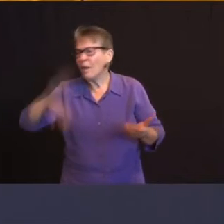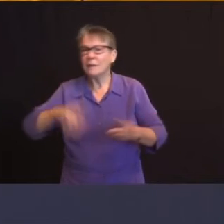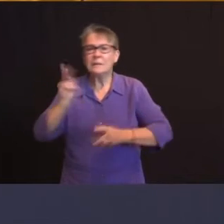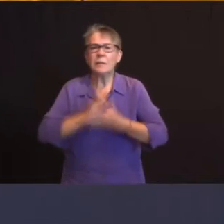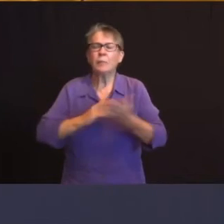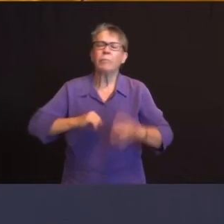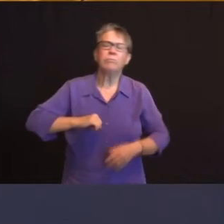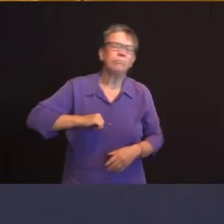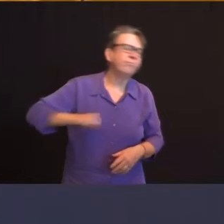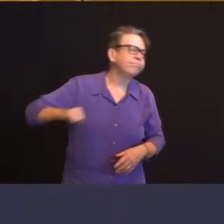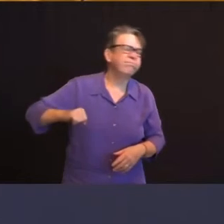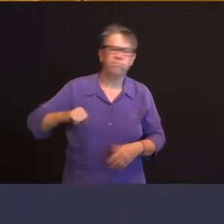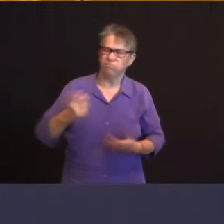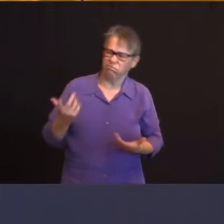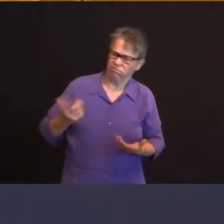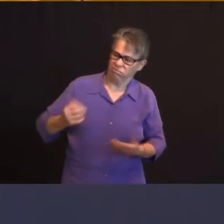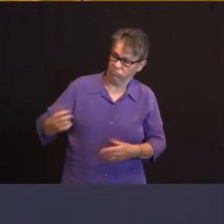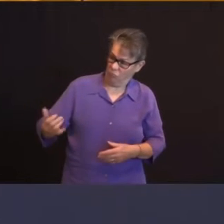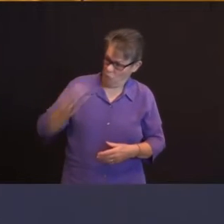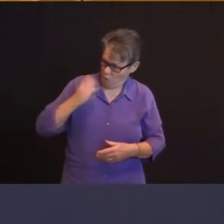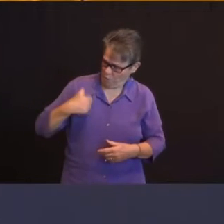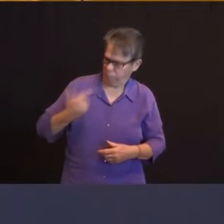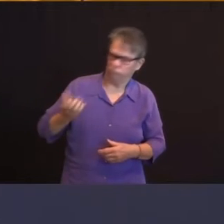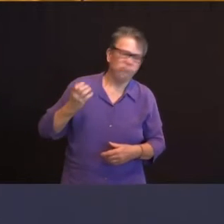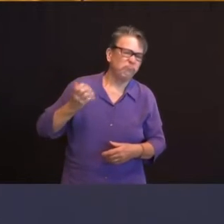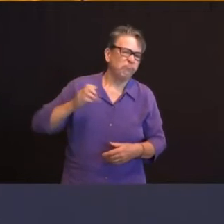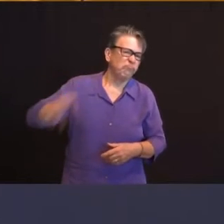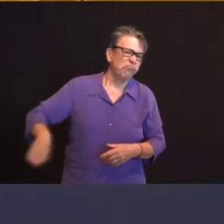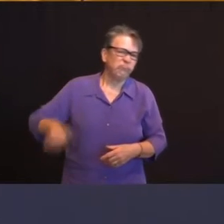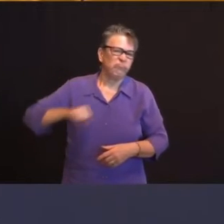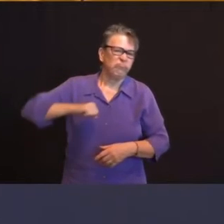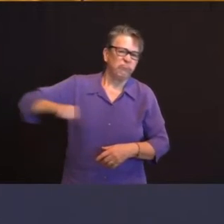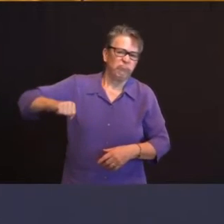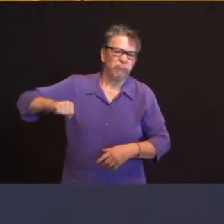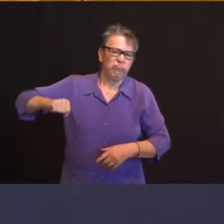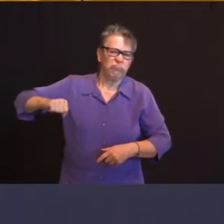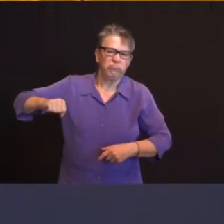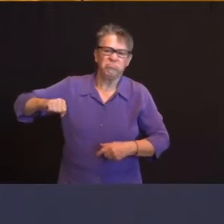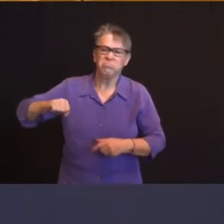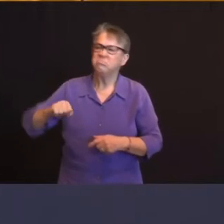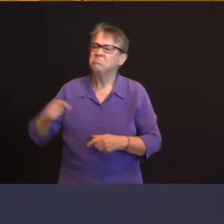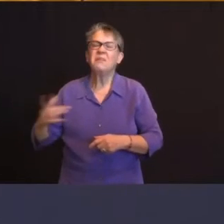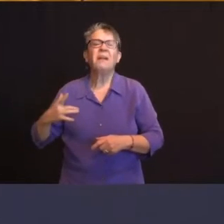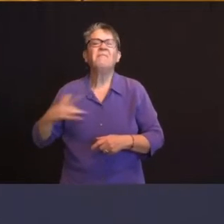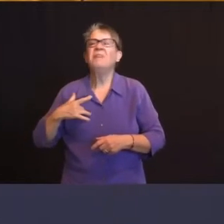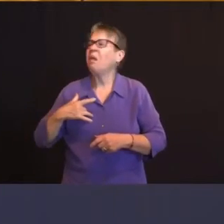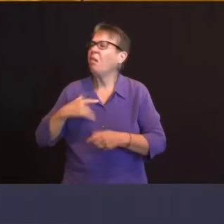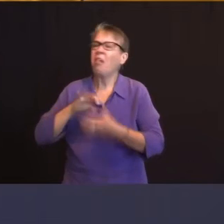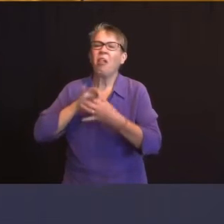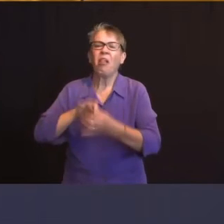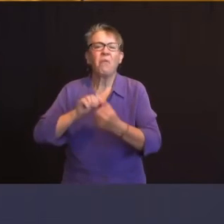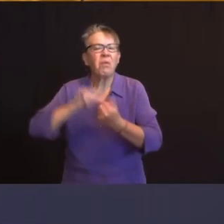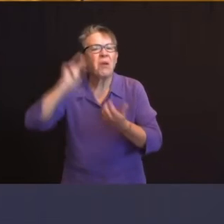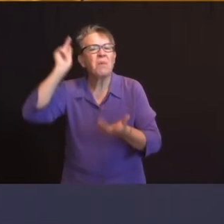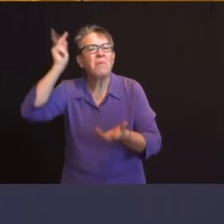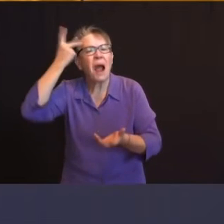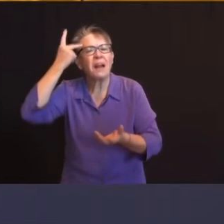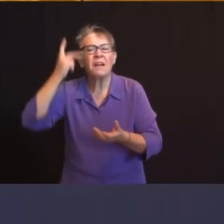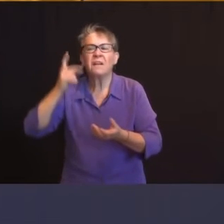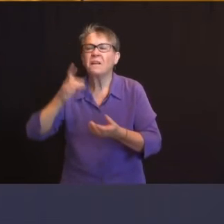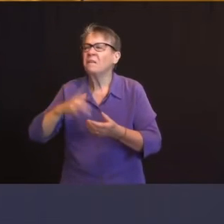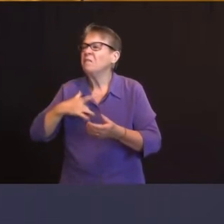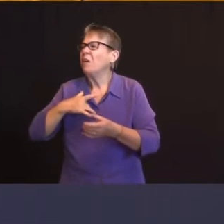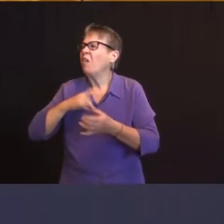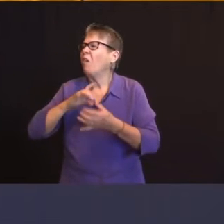as a political, like wearing a mask. They're going to view this as some kind of invasion of privacy. I completely disagree with them, but there's some amount